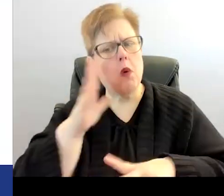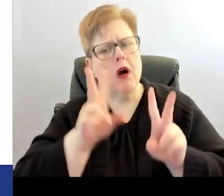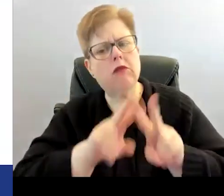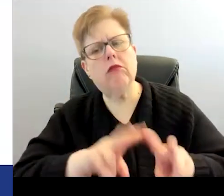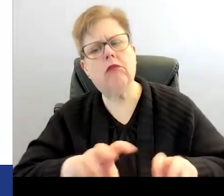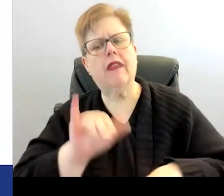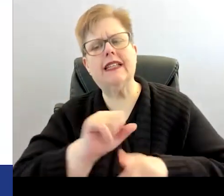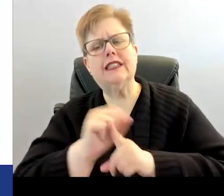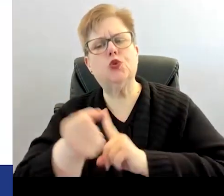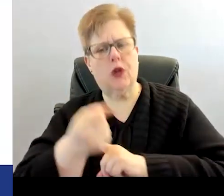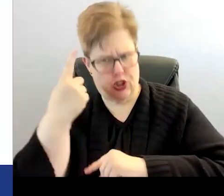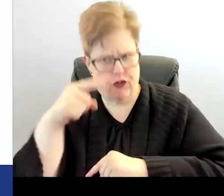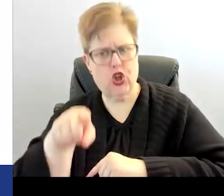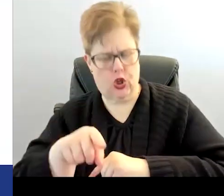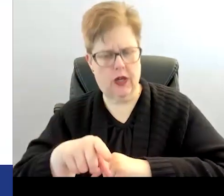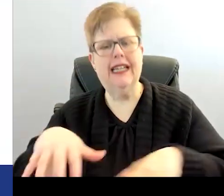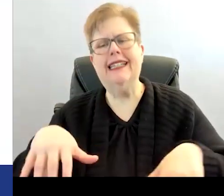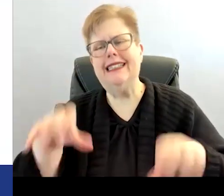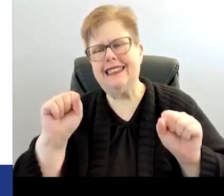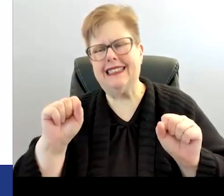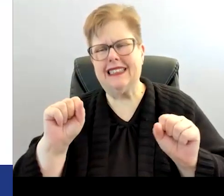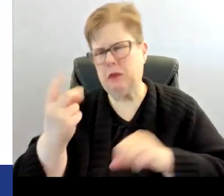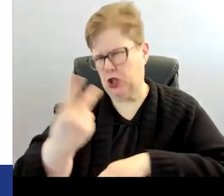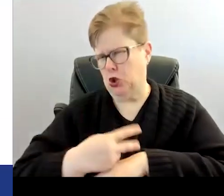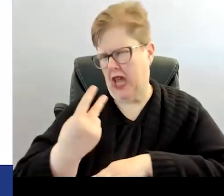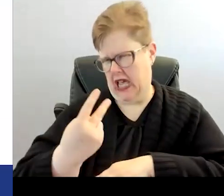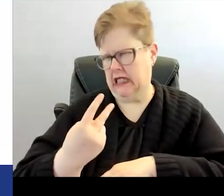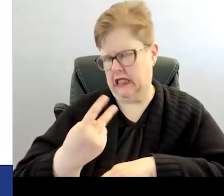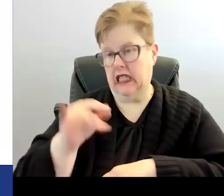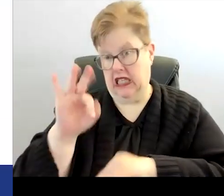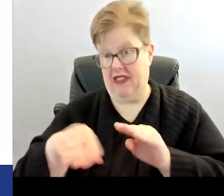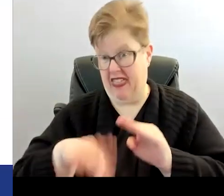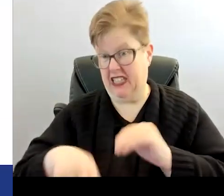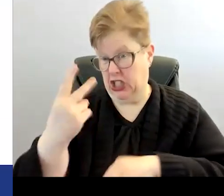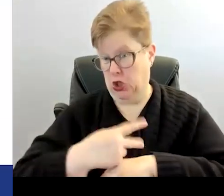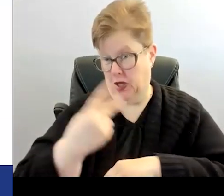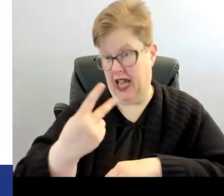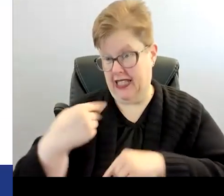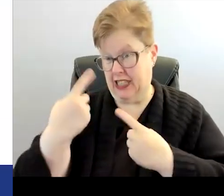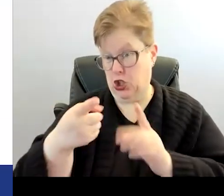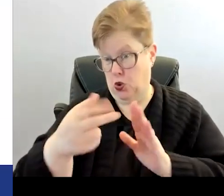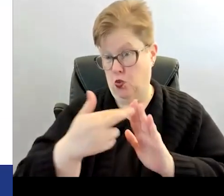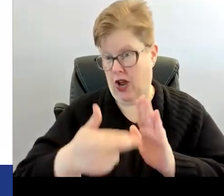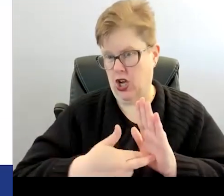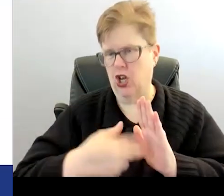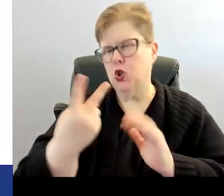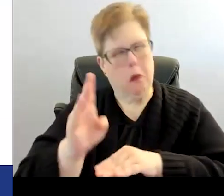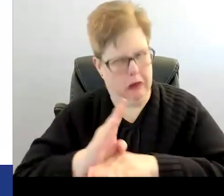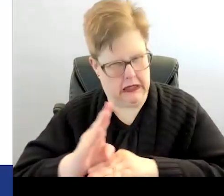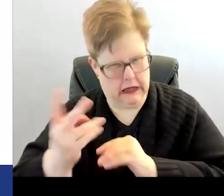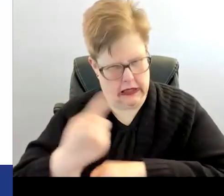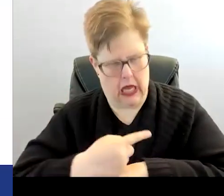the situation for you. It takes about 2 days. So if it's been less than 2 days since you registered, 2 business